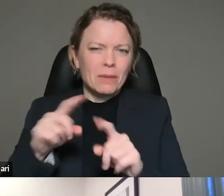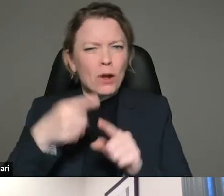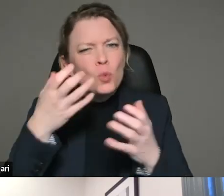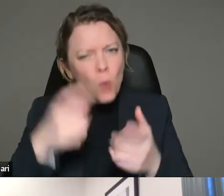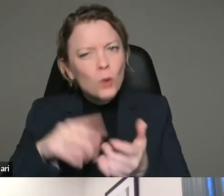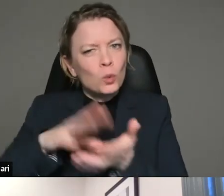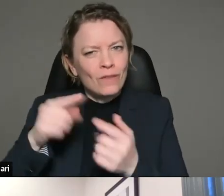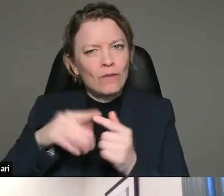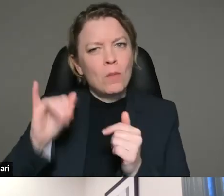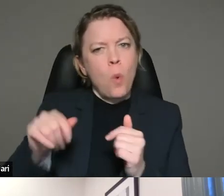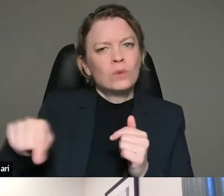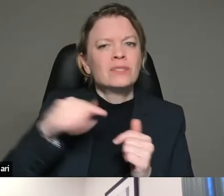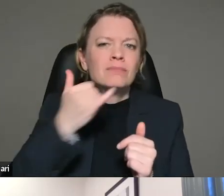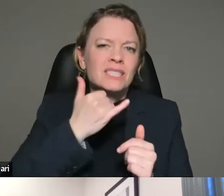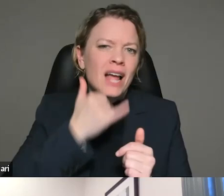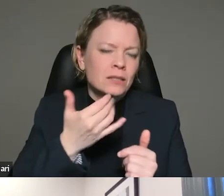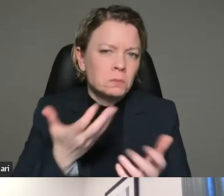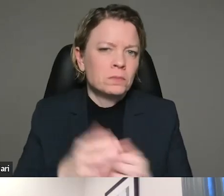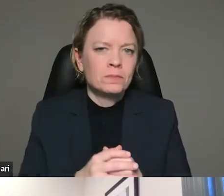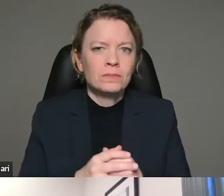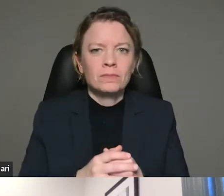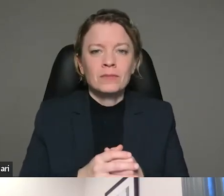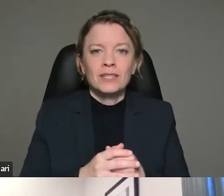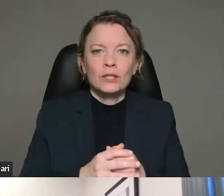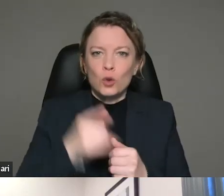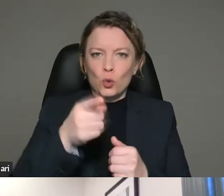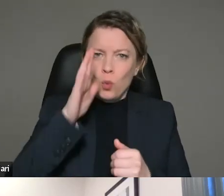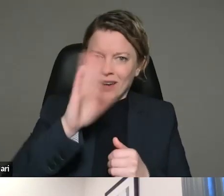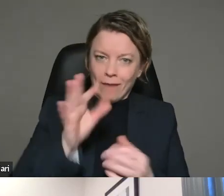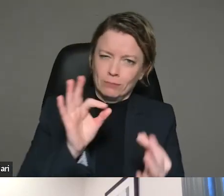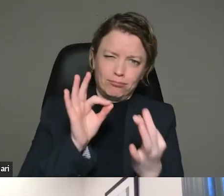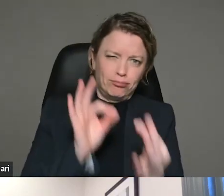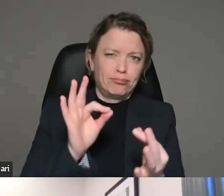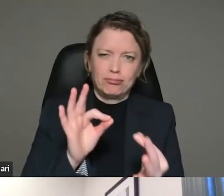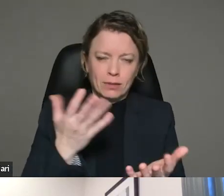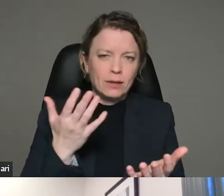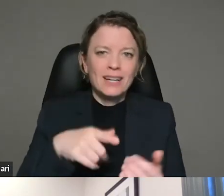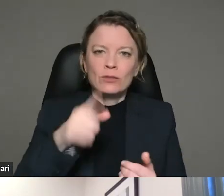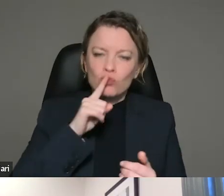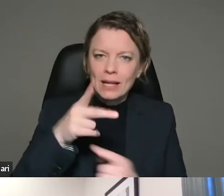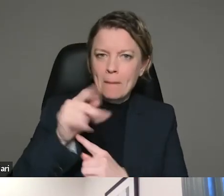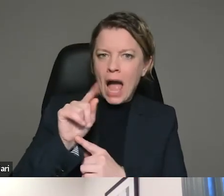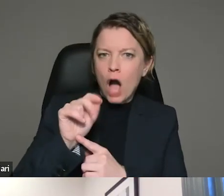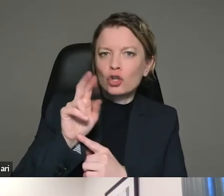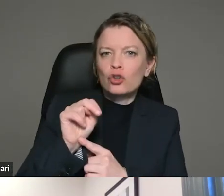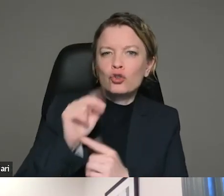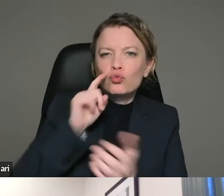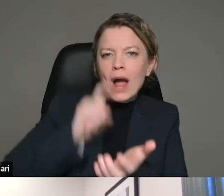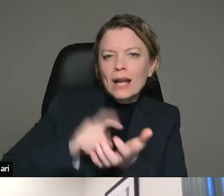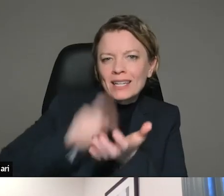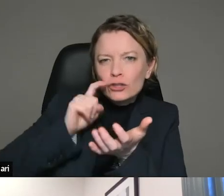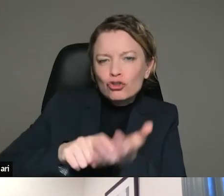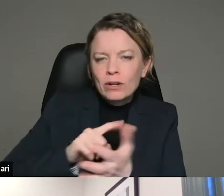your mistakes. So it's, you know, you're never batting 1,000, it's pattern recognition, it's that muscle building